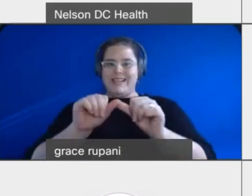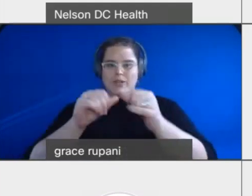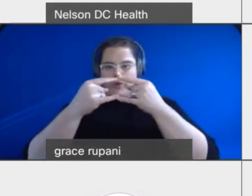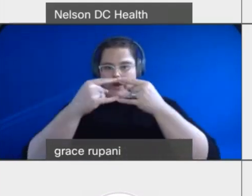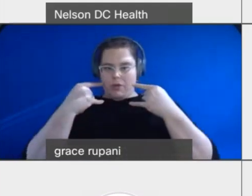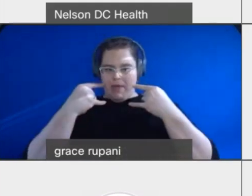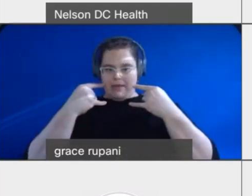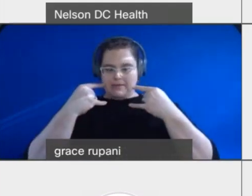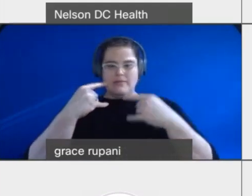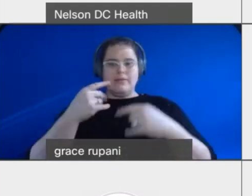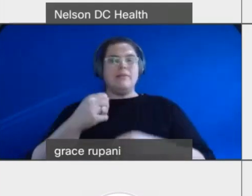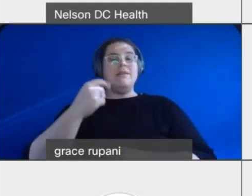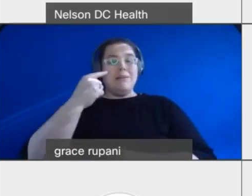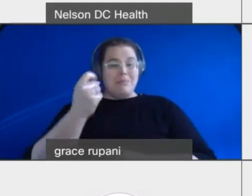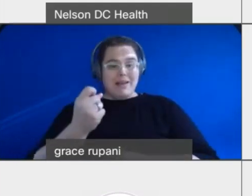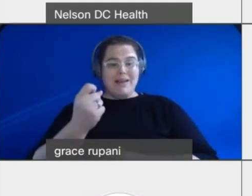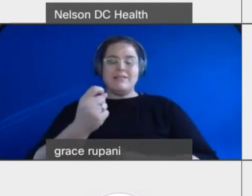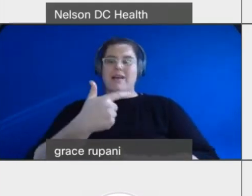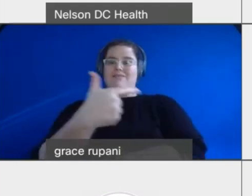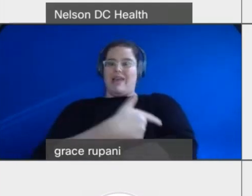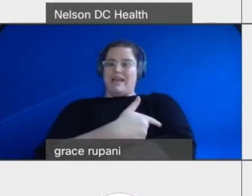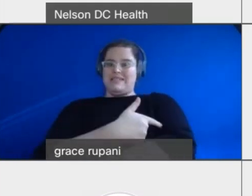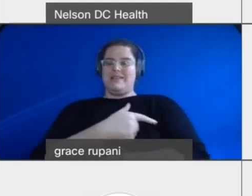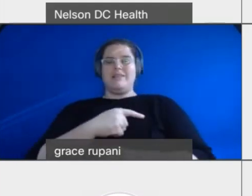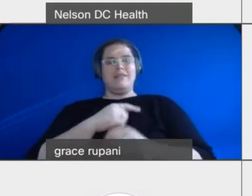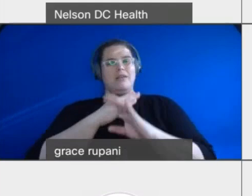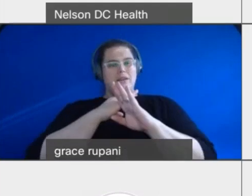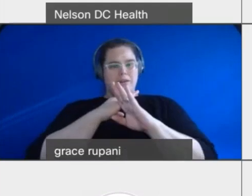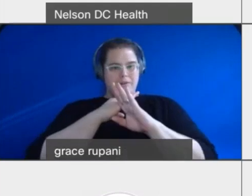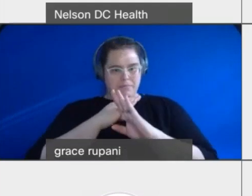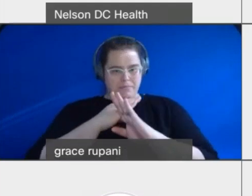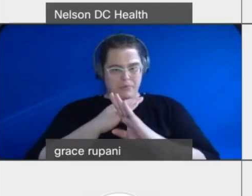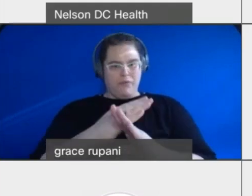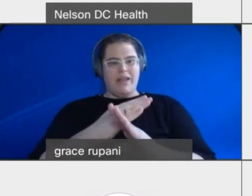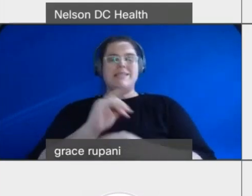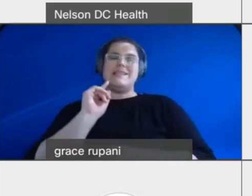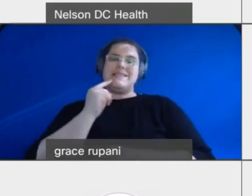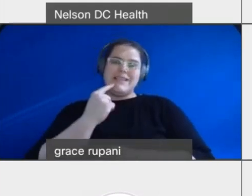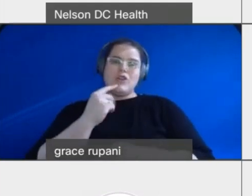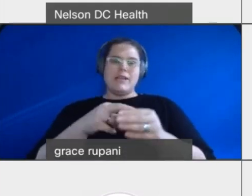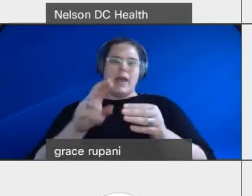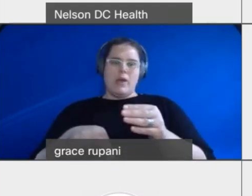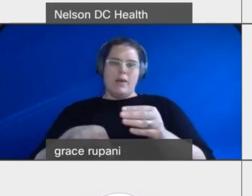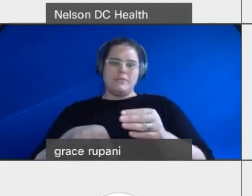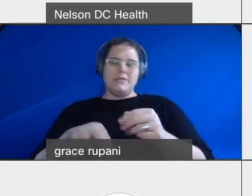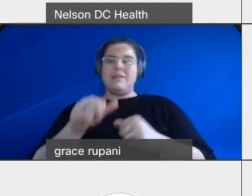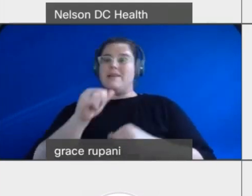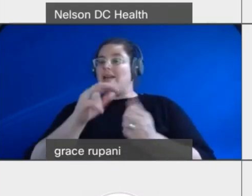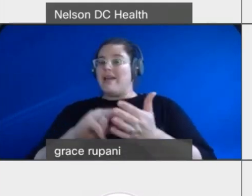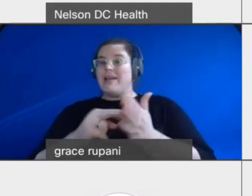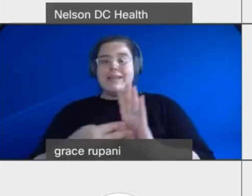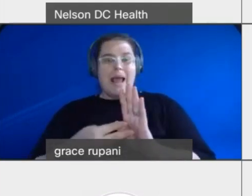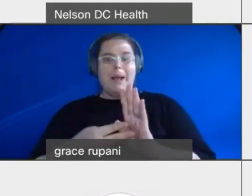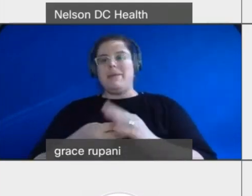prevents is serious outcomes from COVID. It doesn't prevent you necessarily from contracting the virus and not